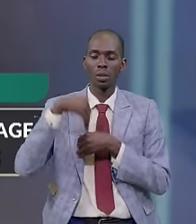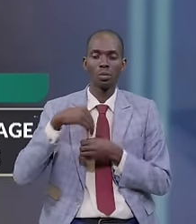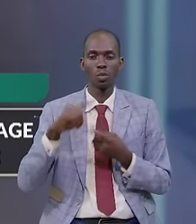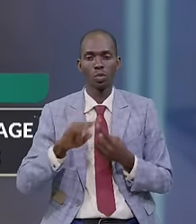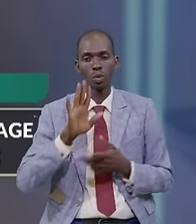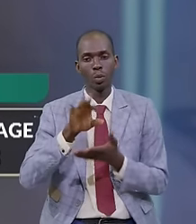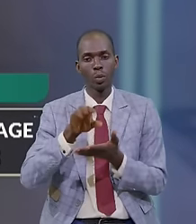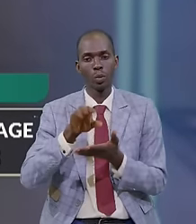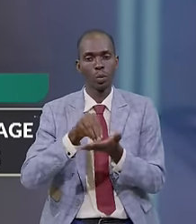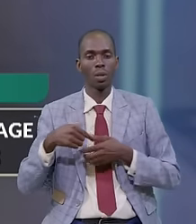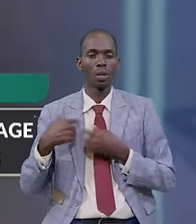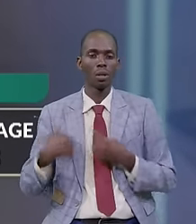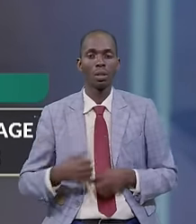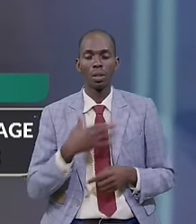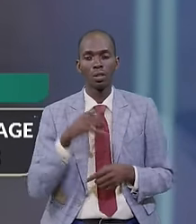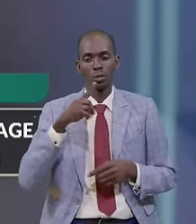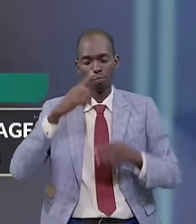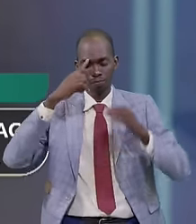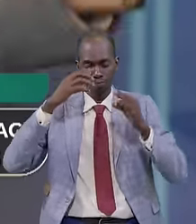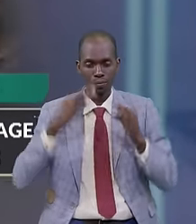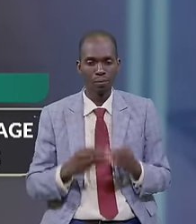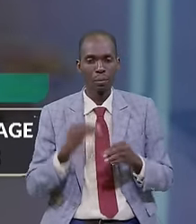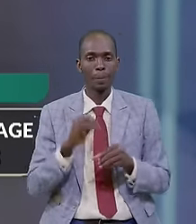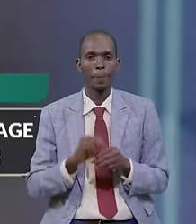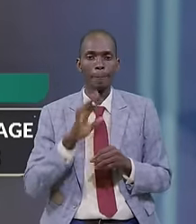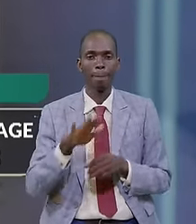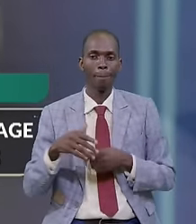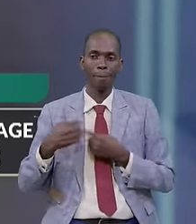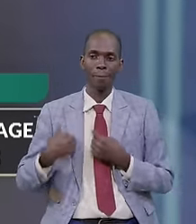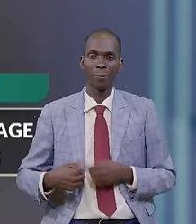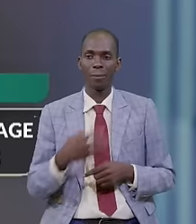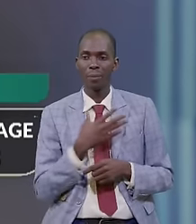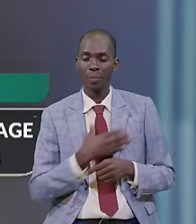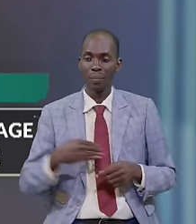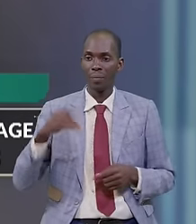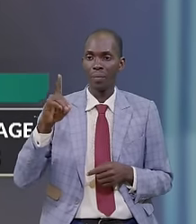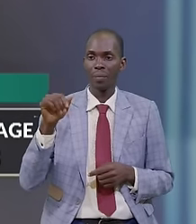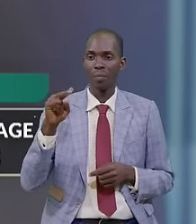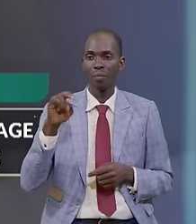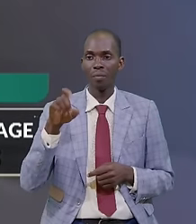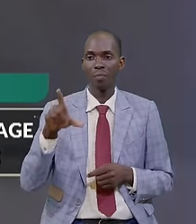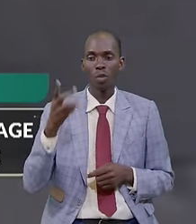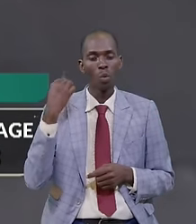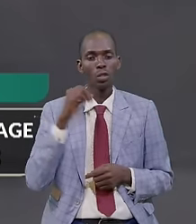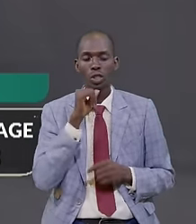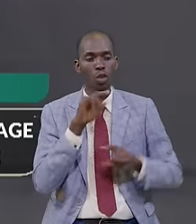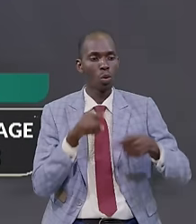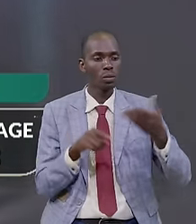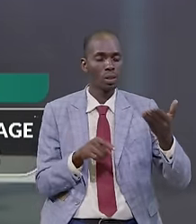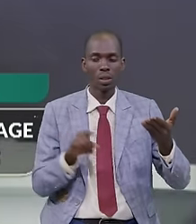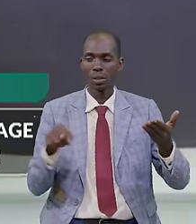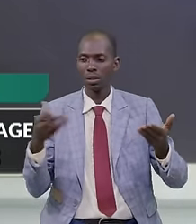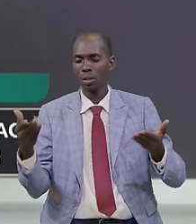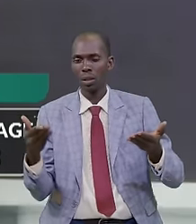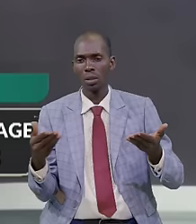you purpose in your heart. And Daniel was not going here and there. What do you think I should